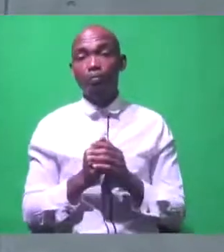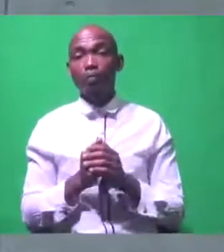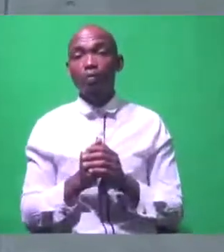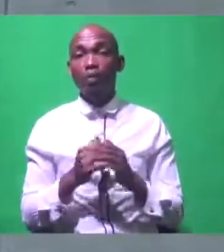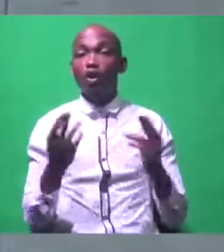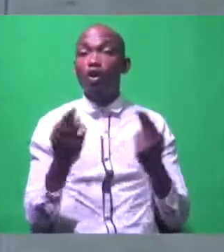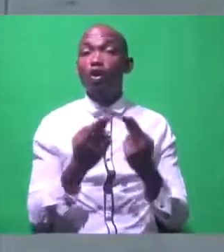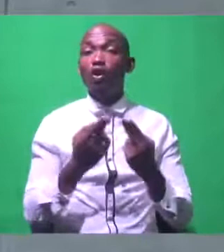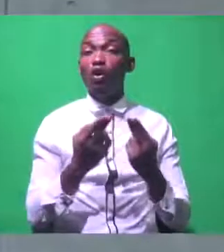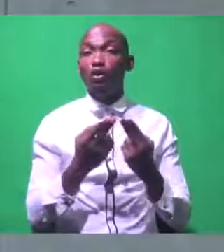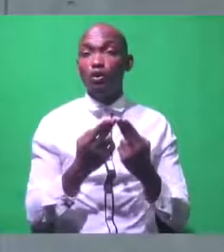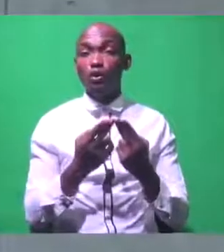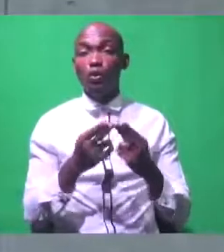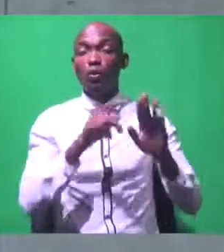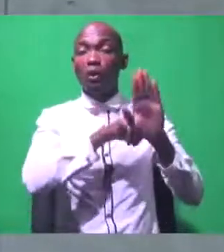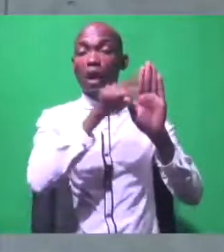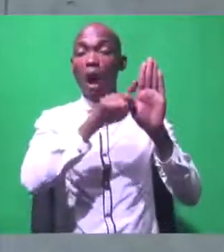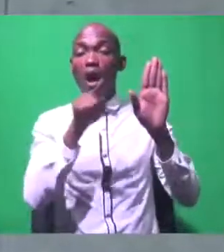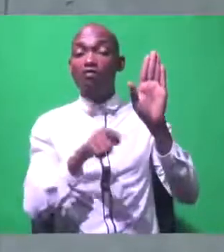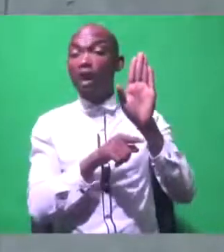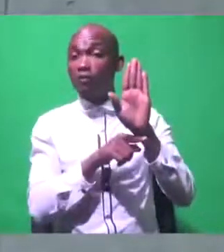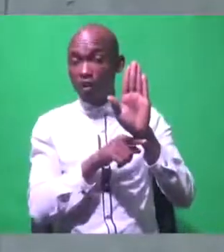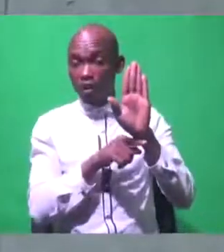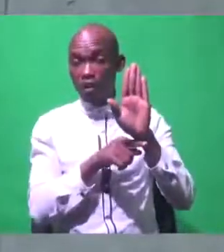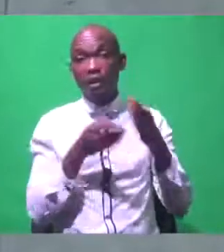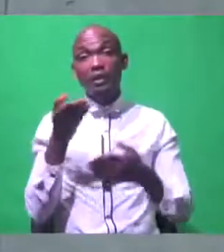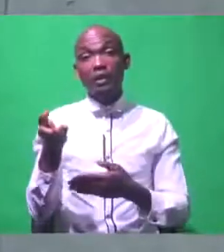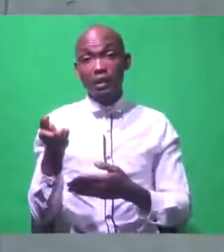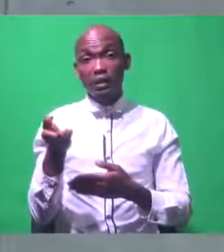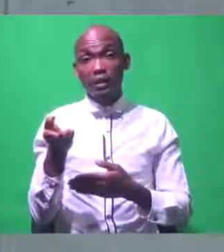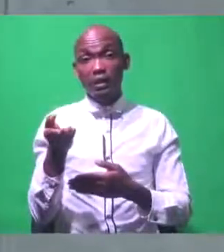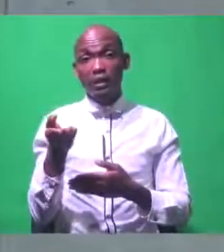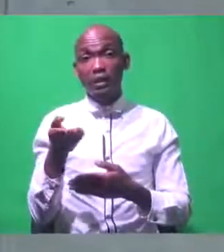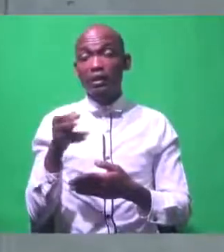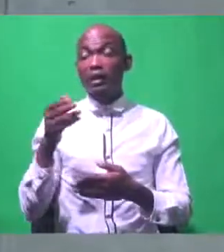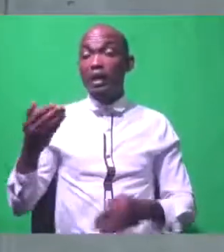Also, we had the Africans. These were the natives,